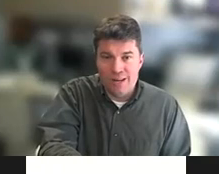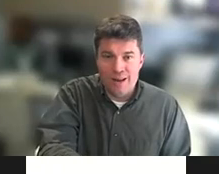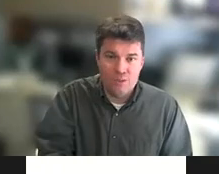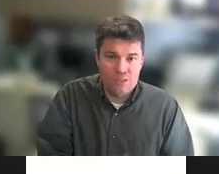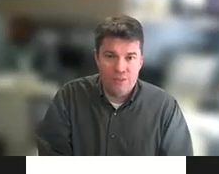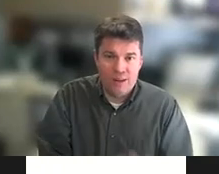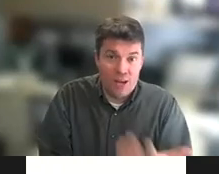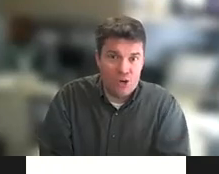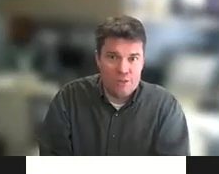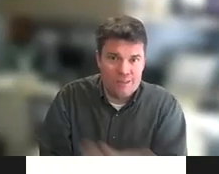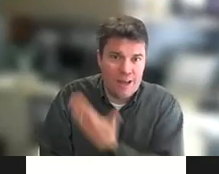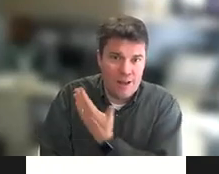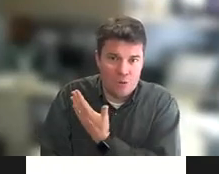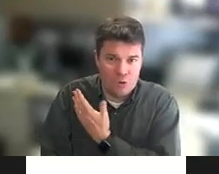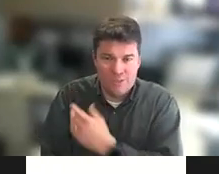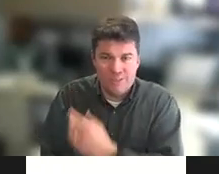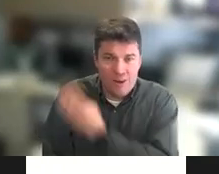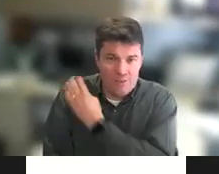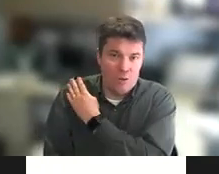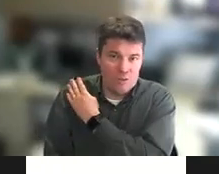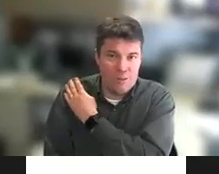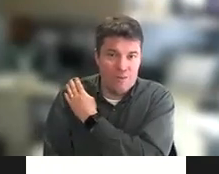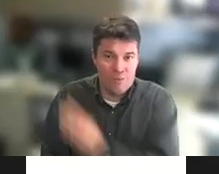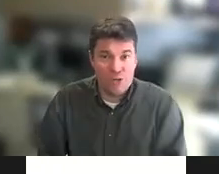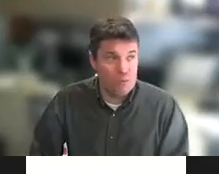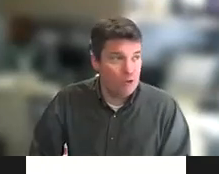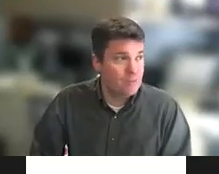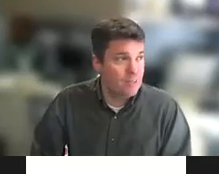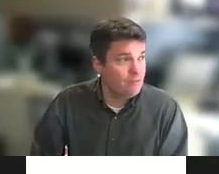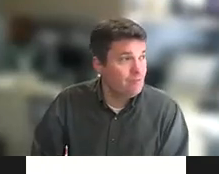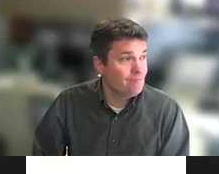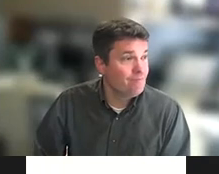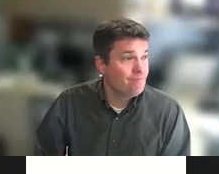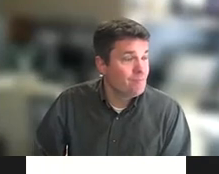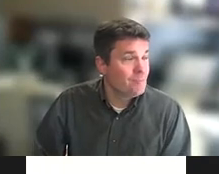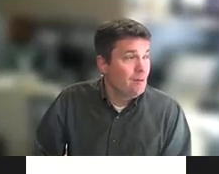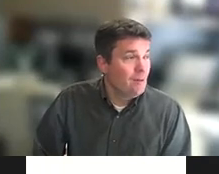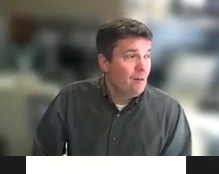person who is deaf will still think that you're saying those words, even though it's coming from the interpreter himself.